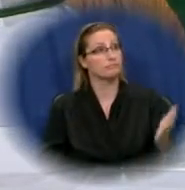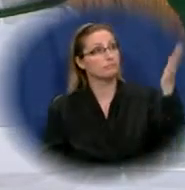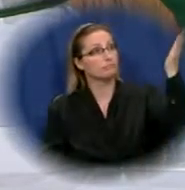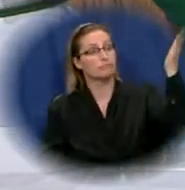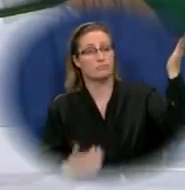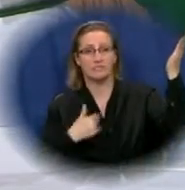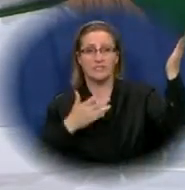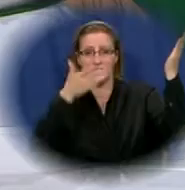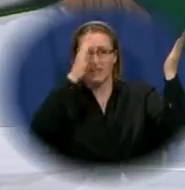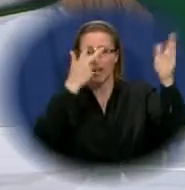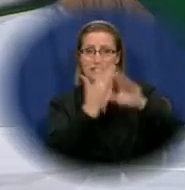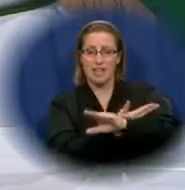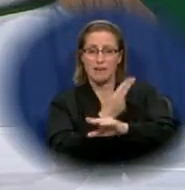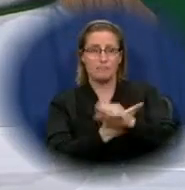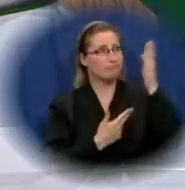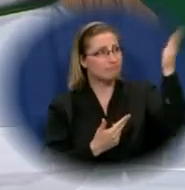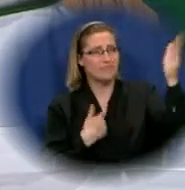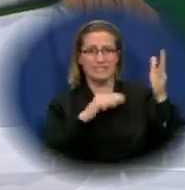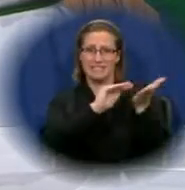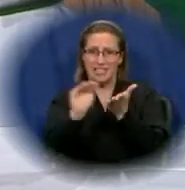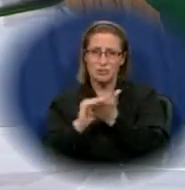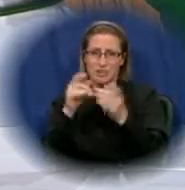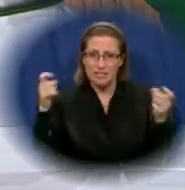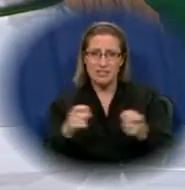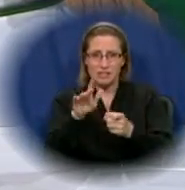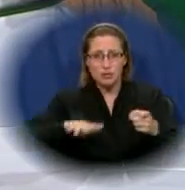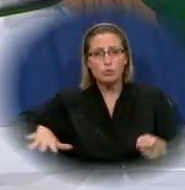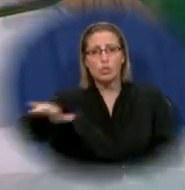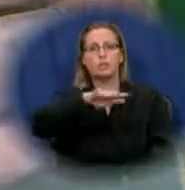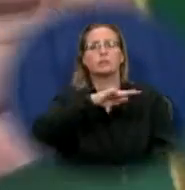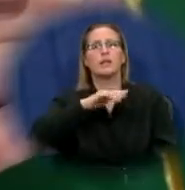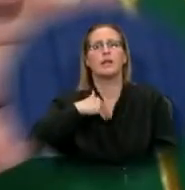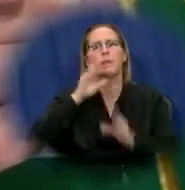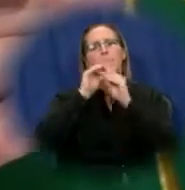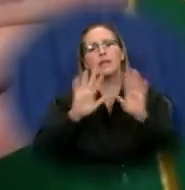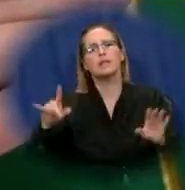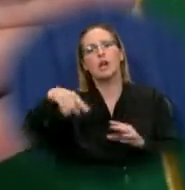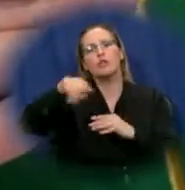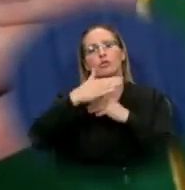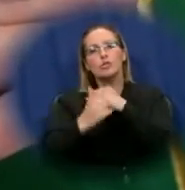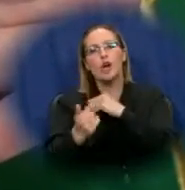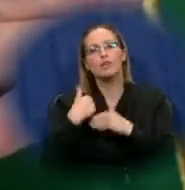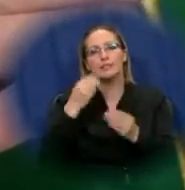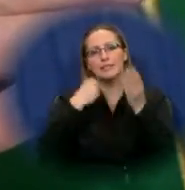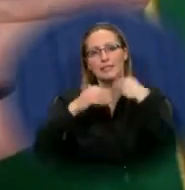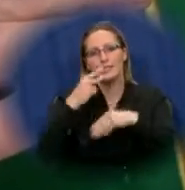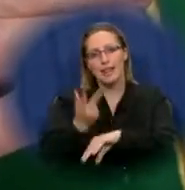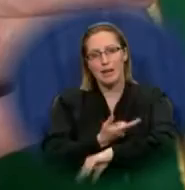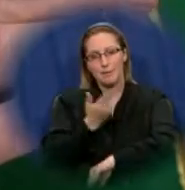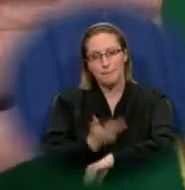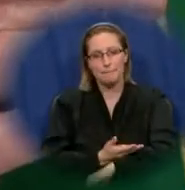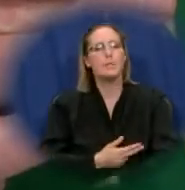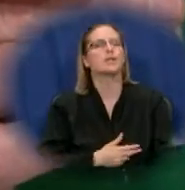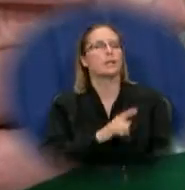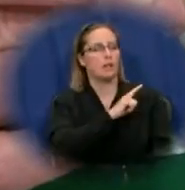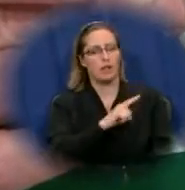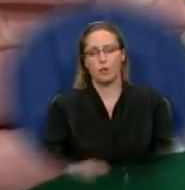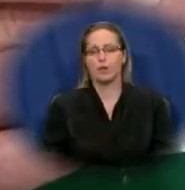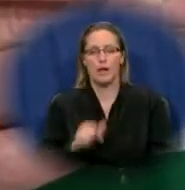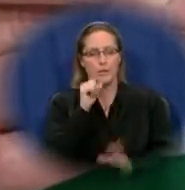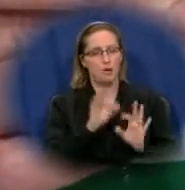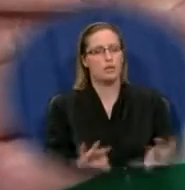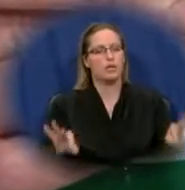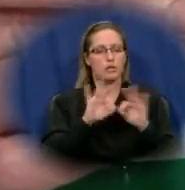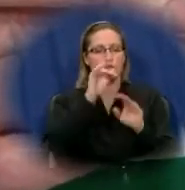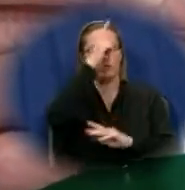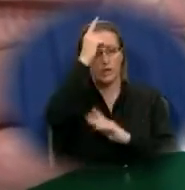Behold the Lamb of God. Behold him who takes away the sins of the world. Blessed are those called to the supper of the Lamb. Lord,